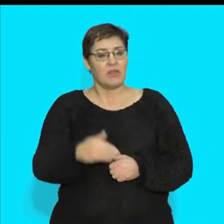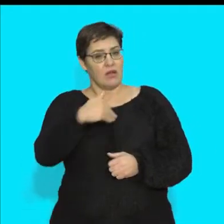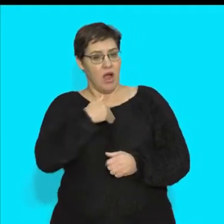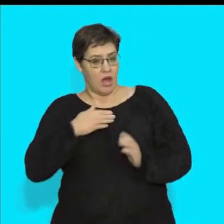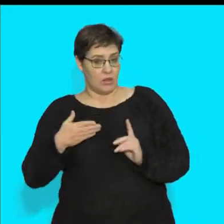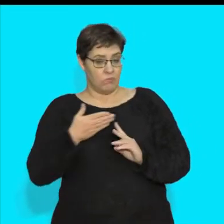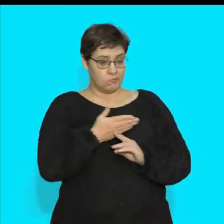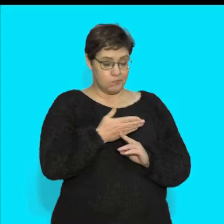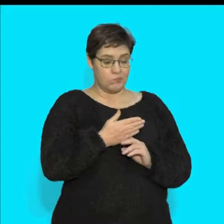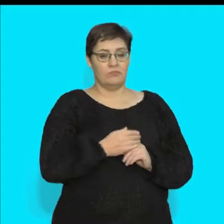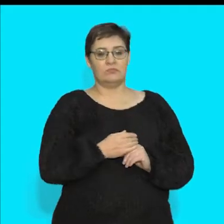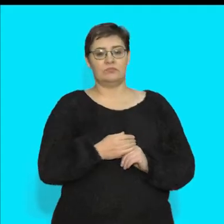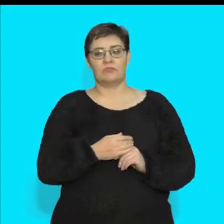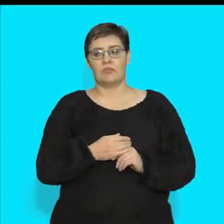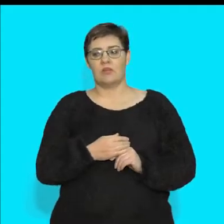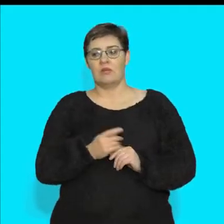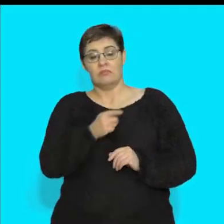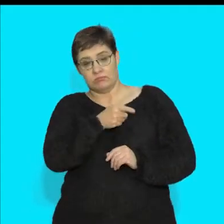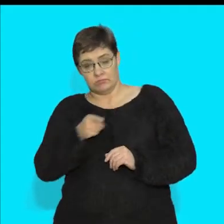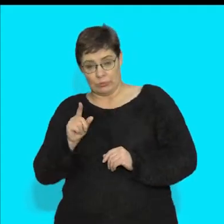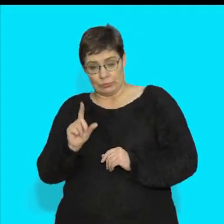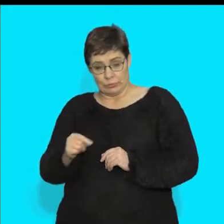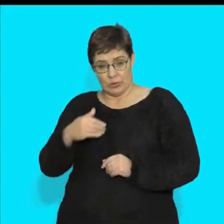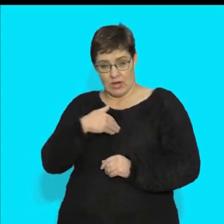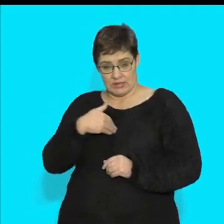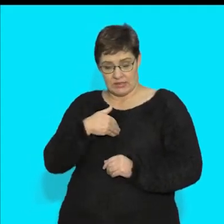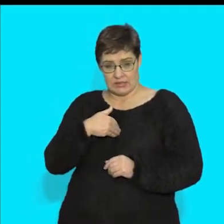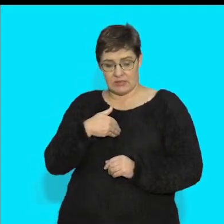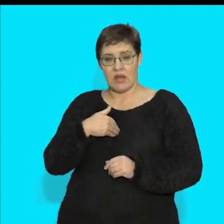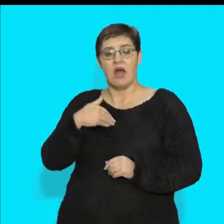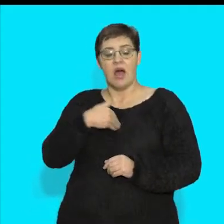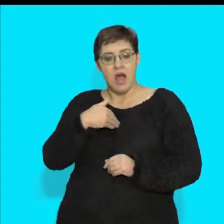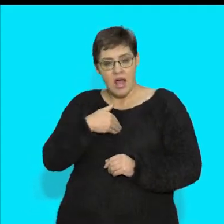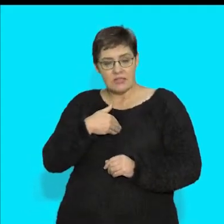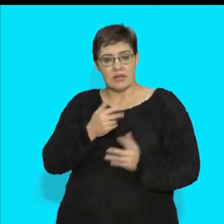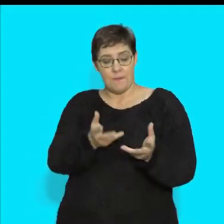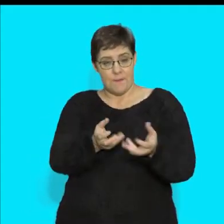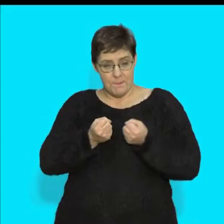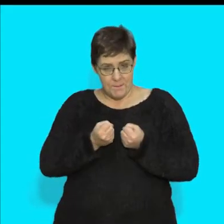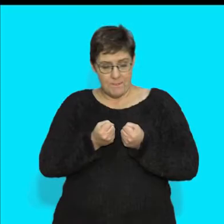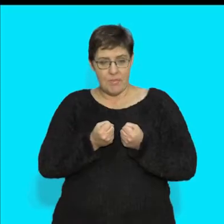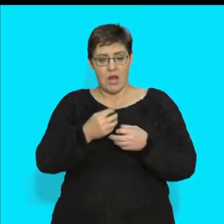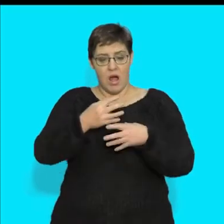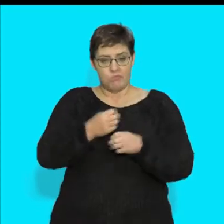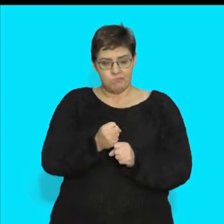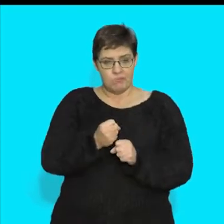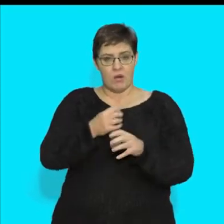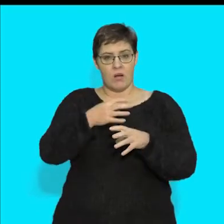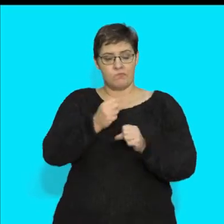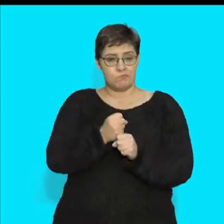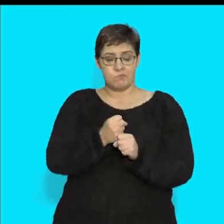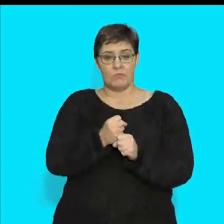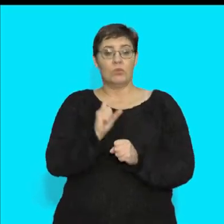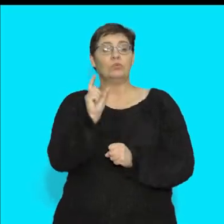it comes to the heart, here's the heart, it goes to the heart. The heart has to take it, pump